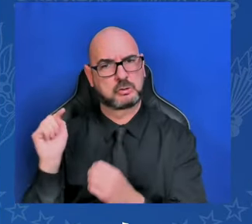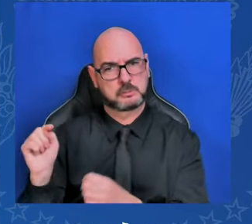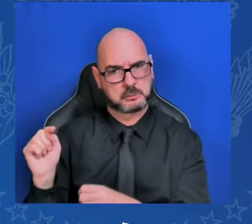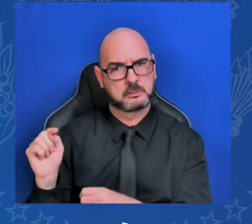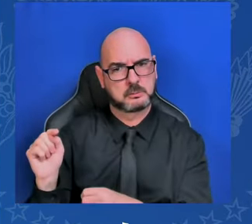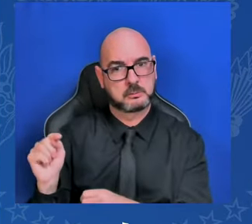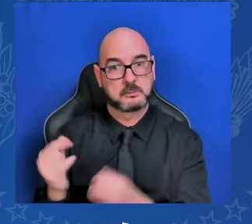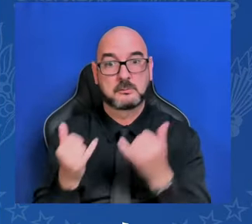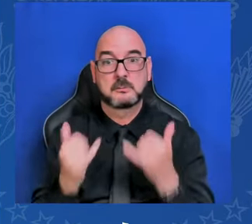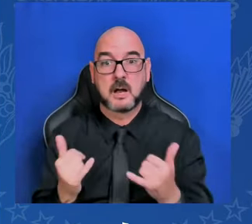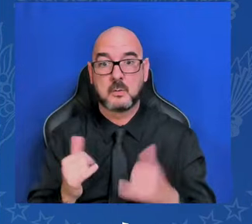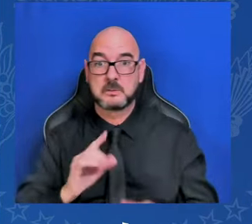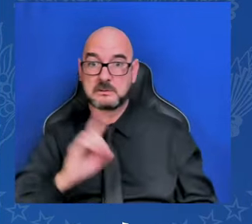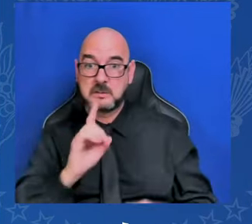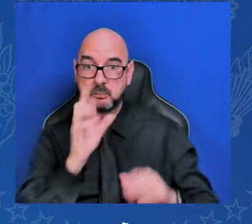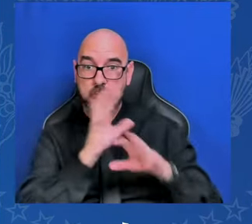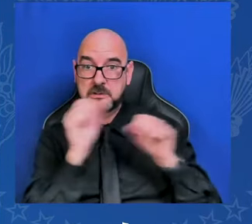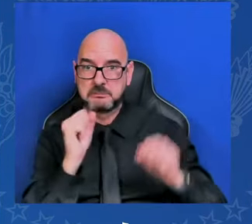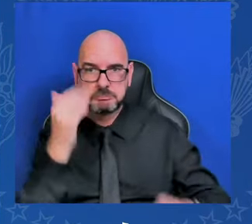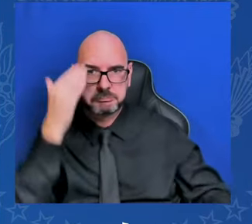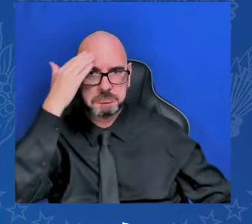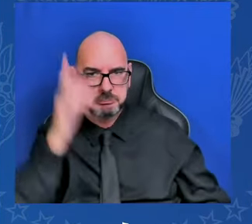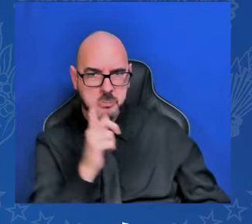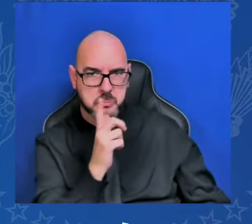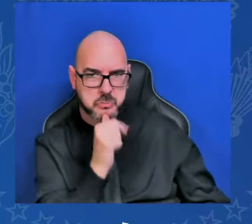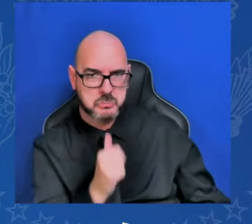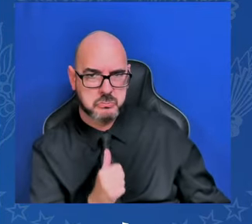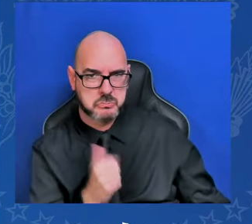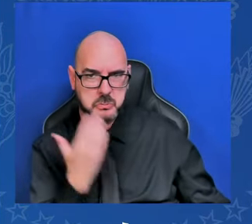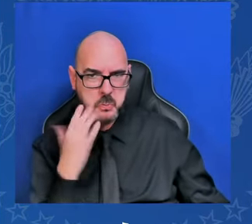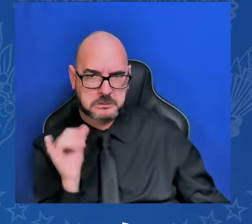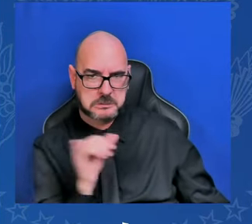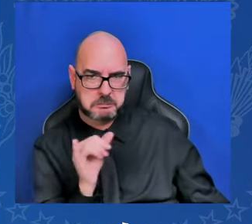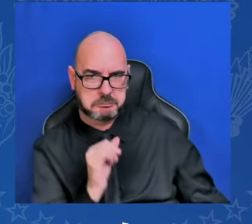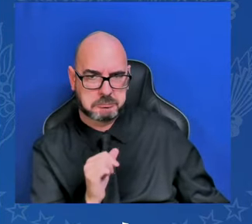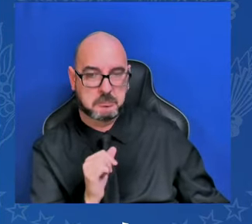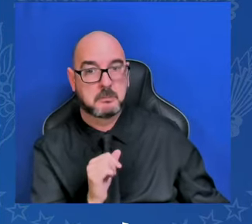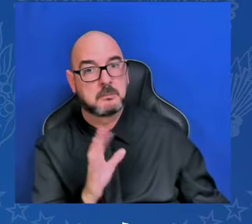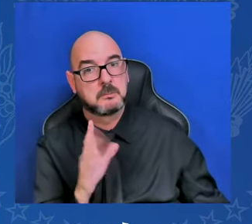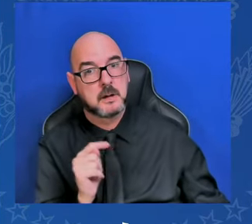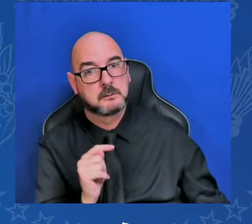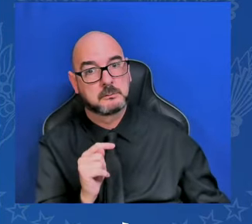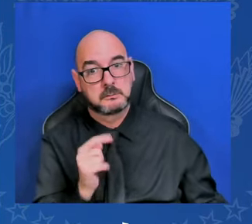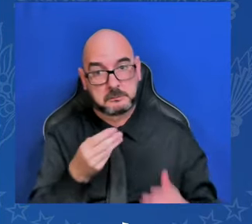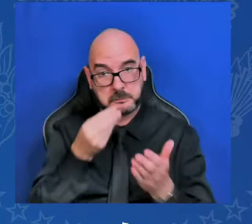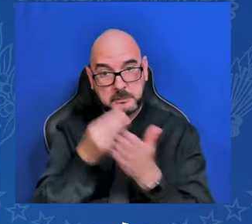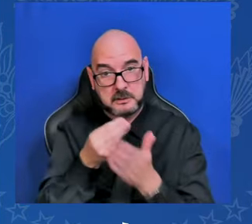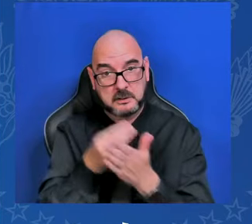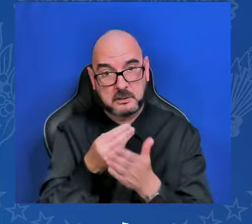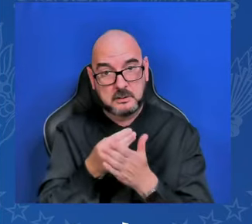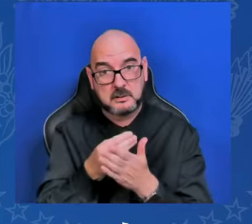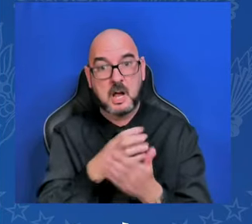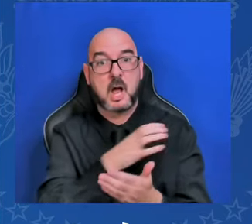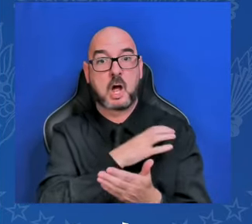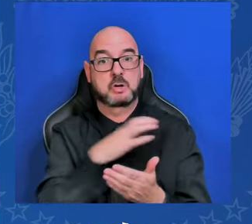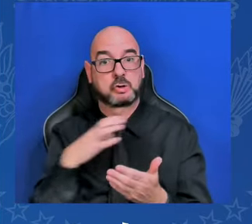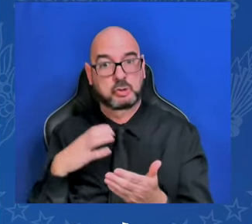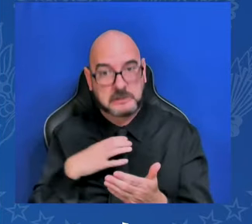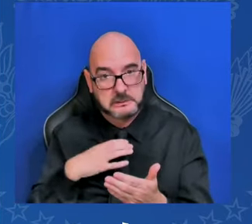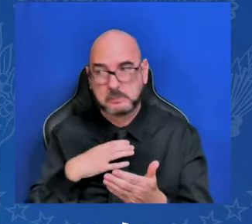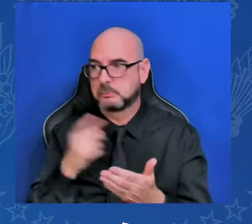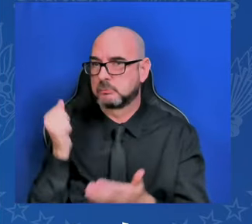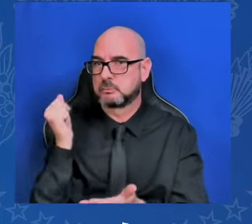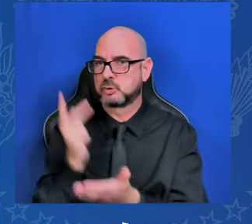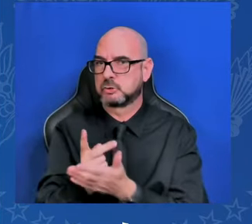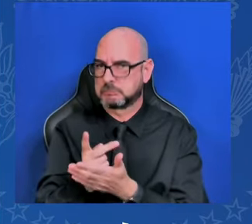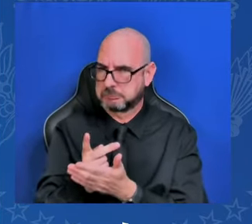either know about or pay much attention to. It said, any money you appropriate, the Congress appropriates, and it goes to the President of the United States for